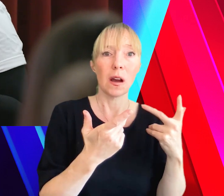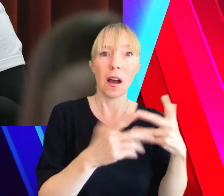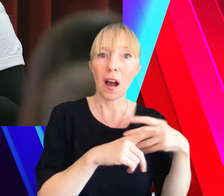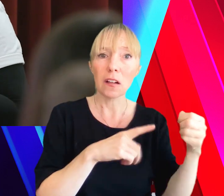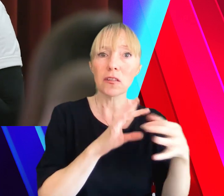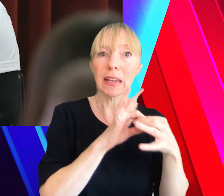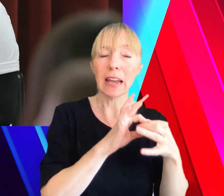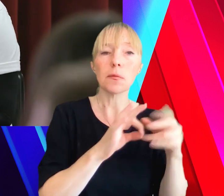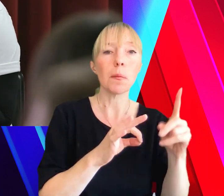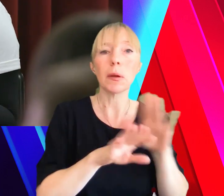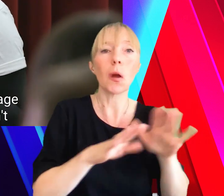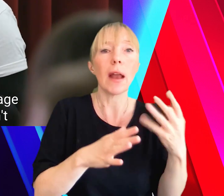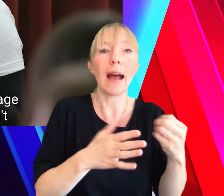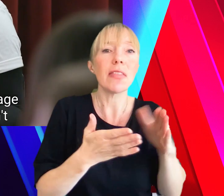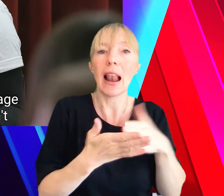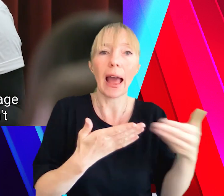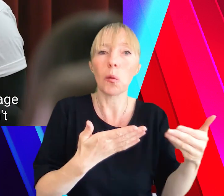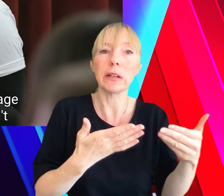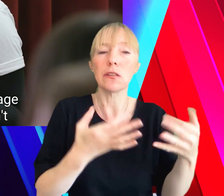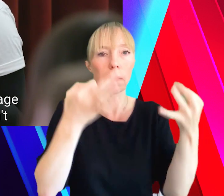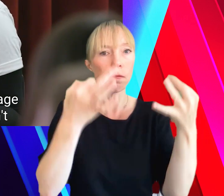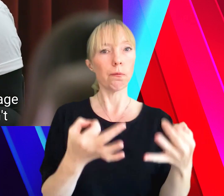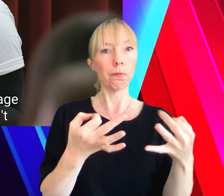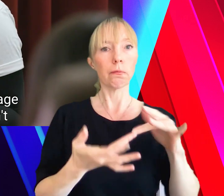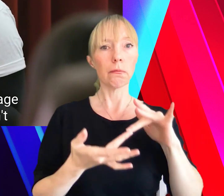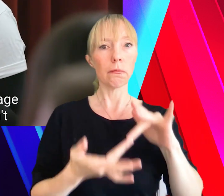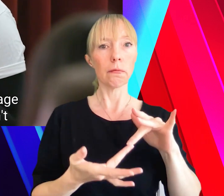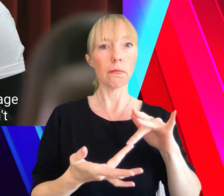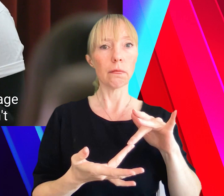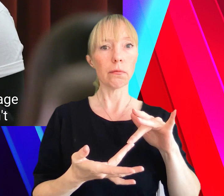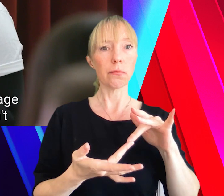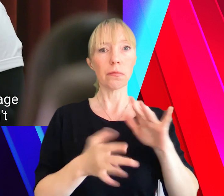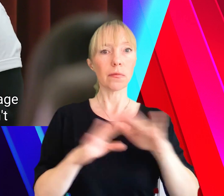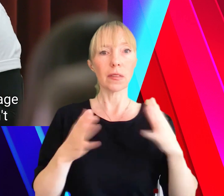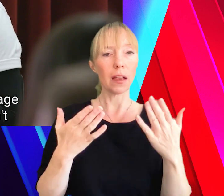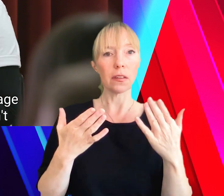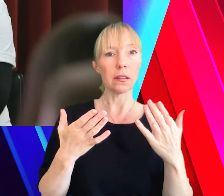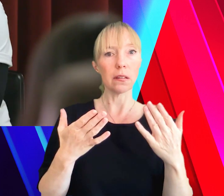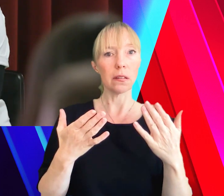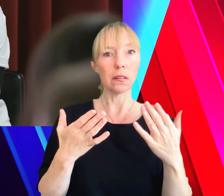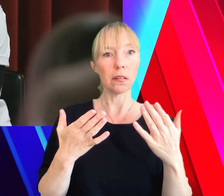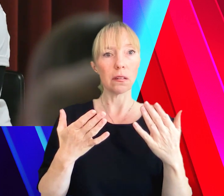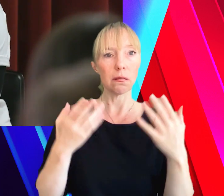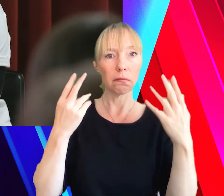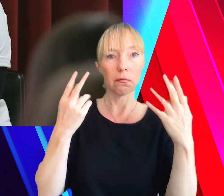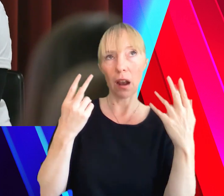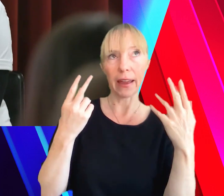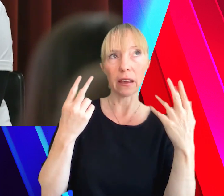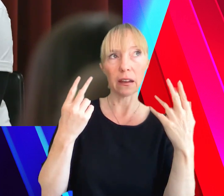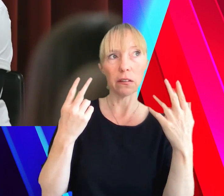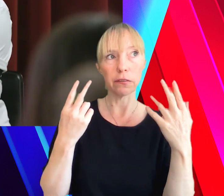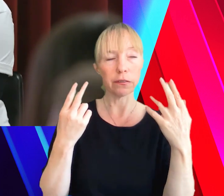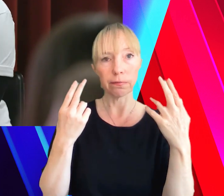cultural engagement, we just don't have the language to engage with that properly in a way that doesn't then put it in opposition to